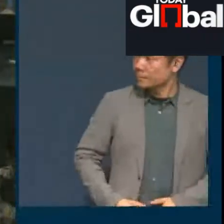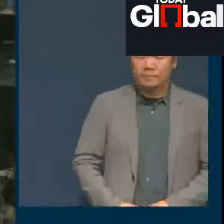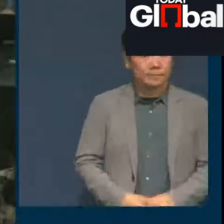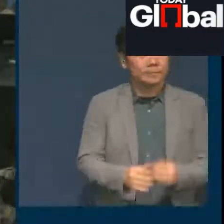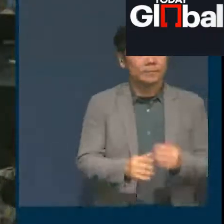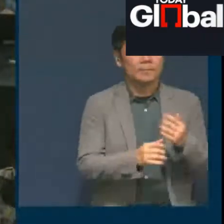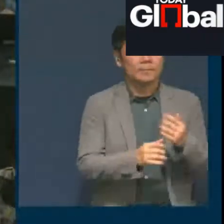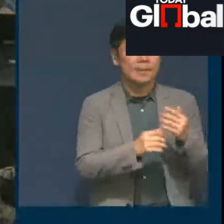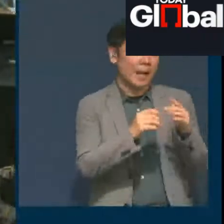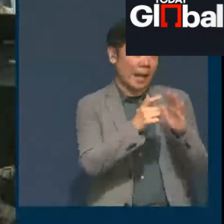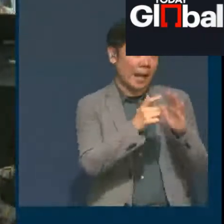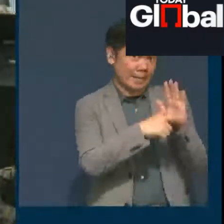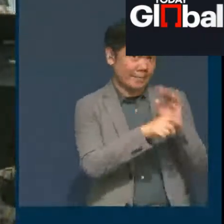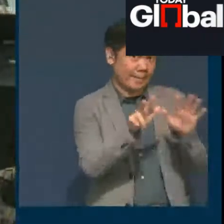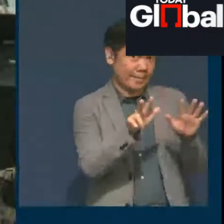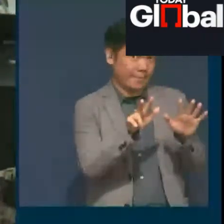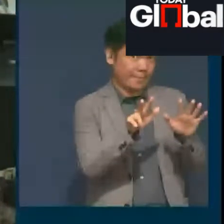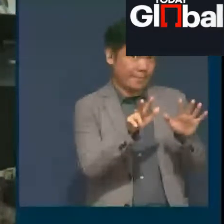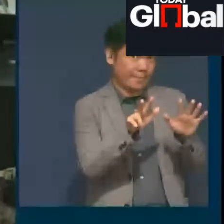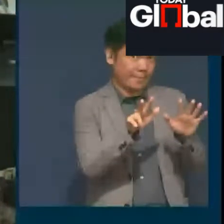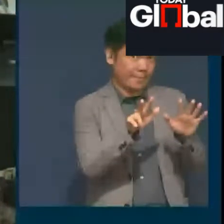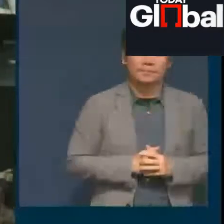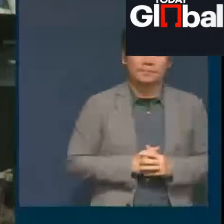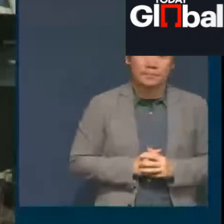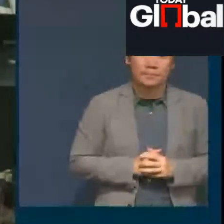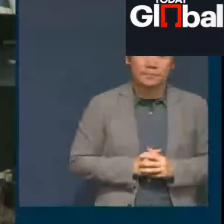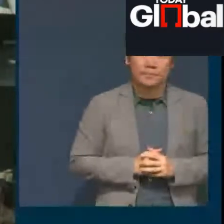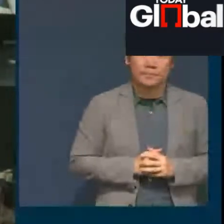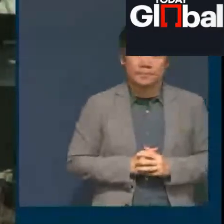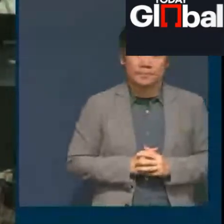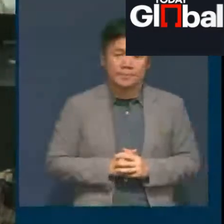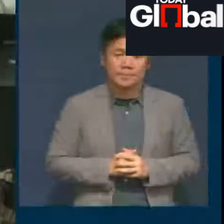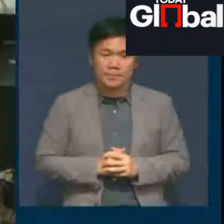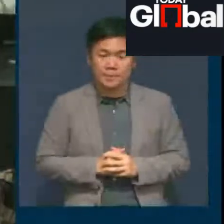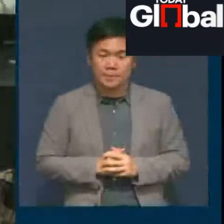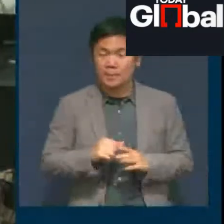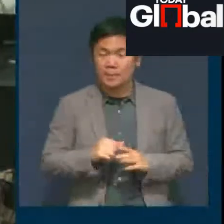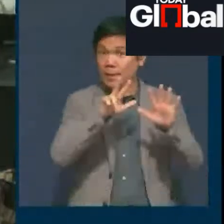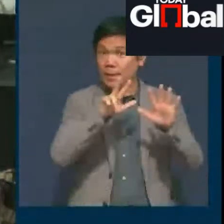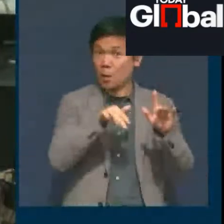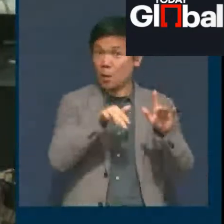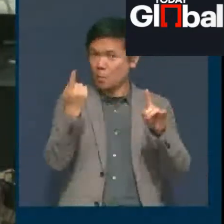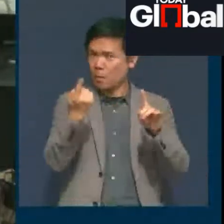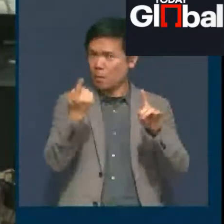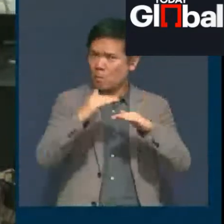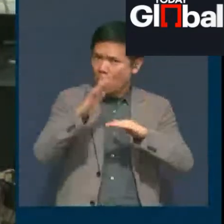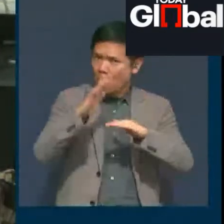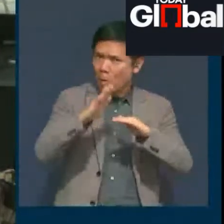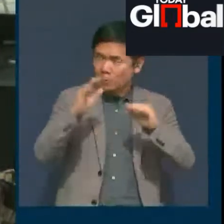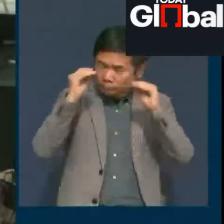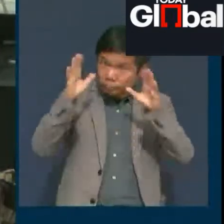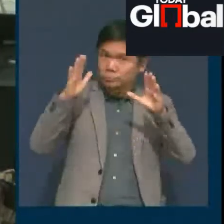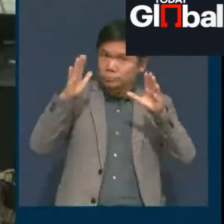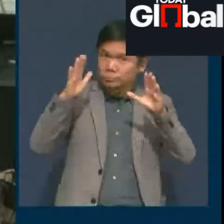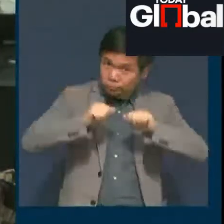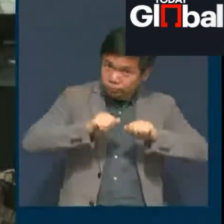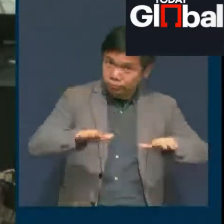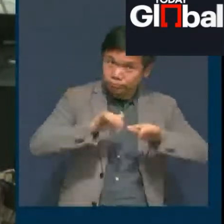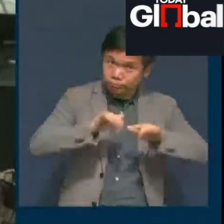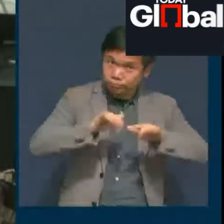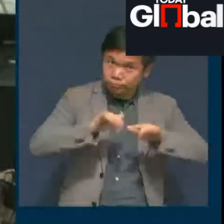Article 8 on raising awareness. We would like to know if the procedures